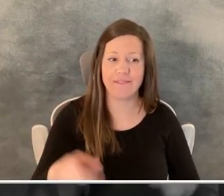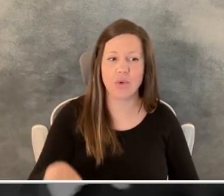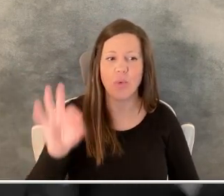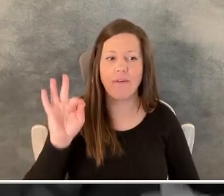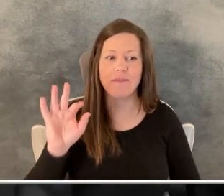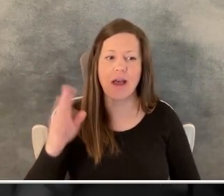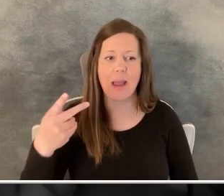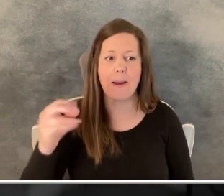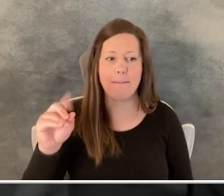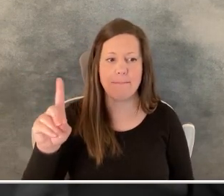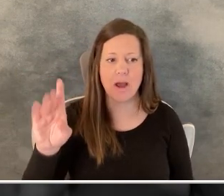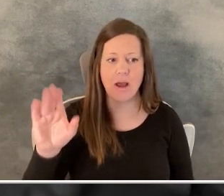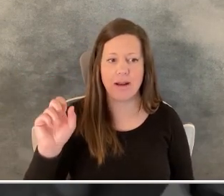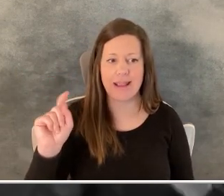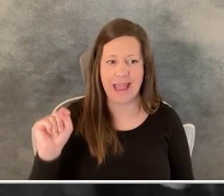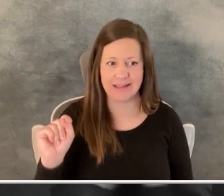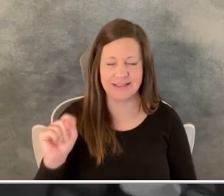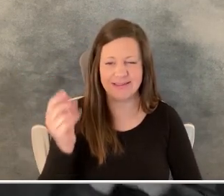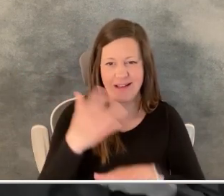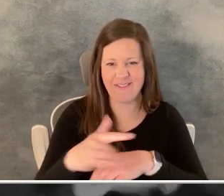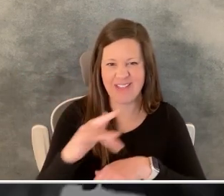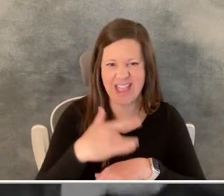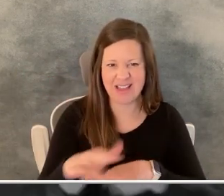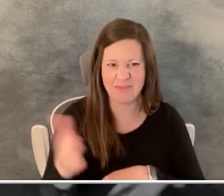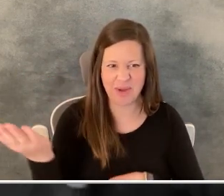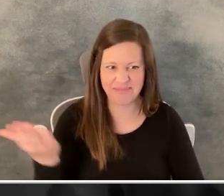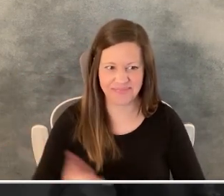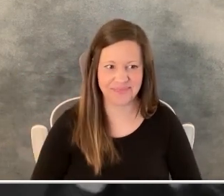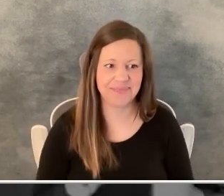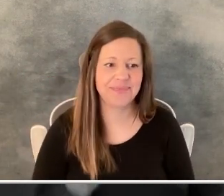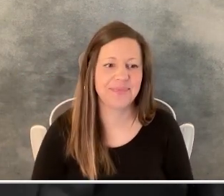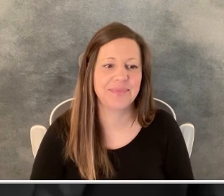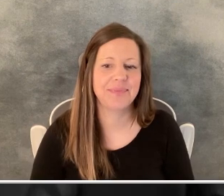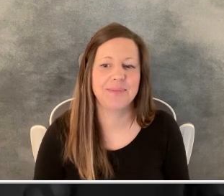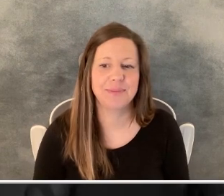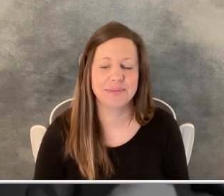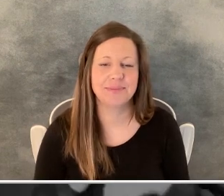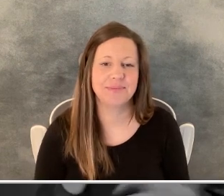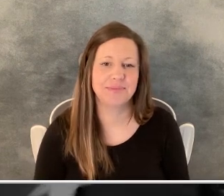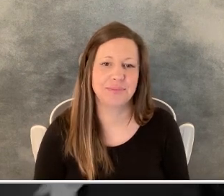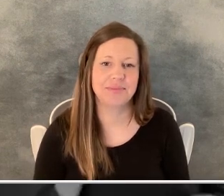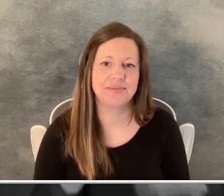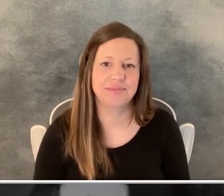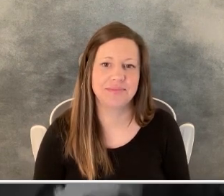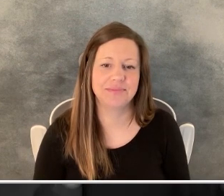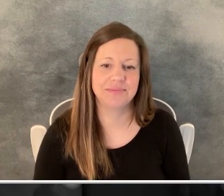podcast. Now, everywhere podcasts are available.